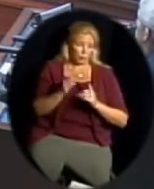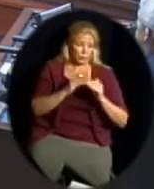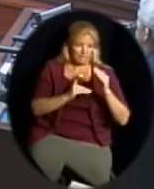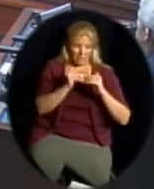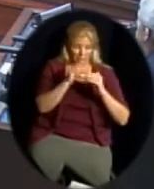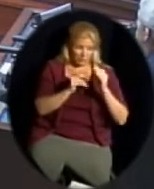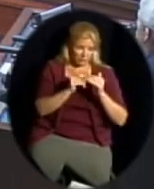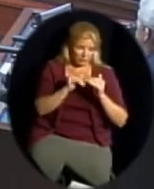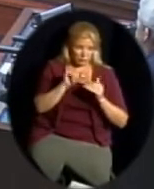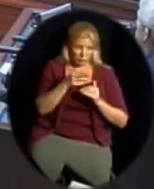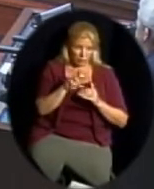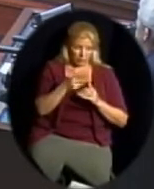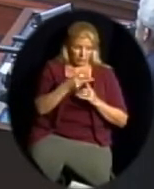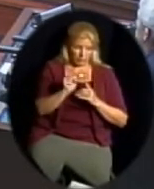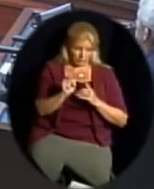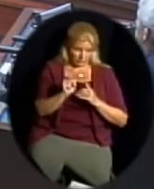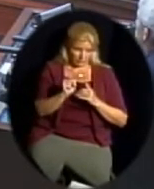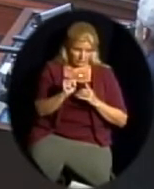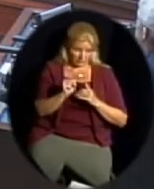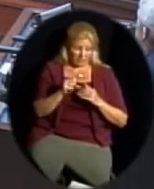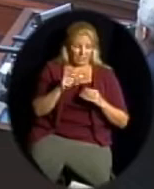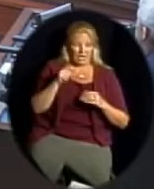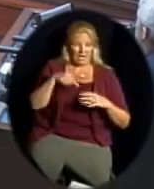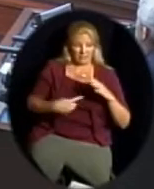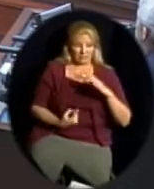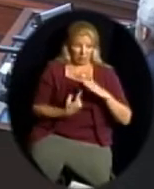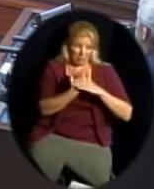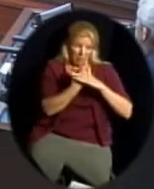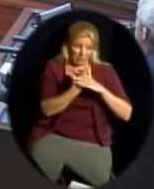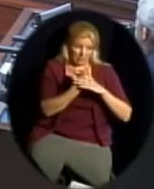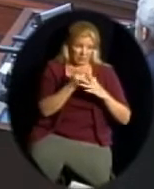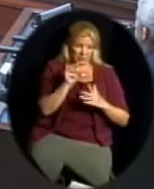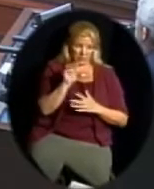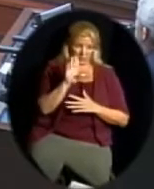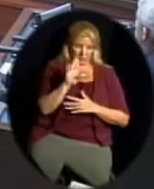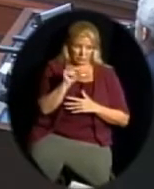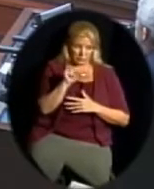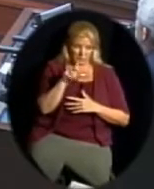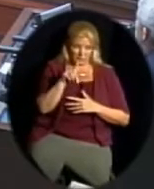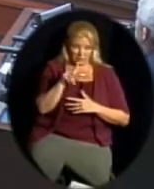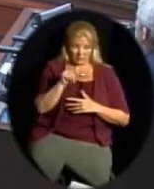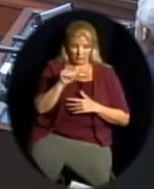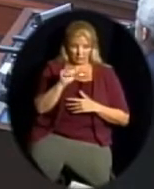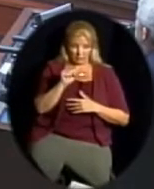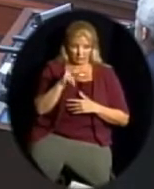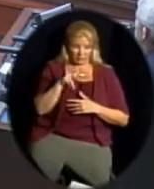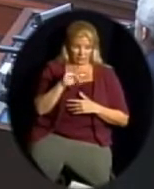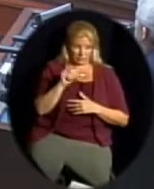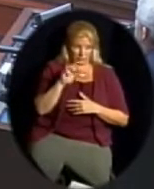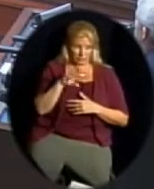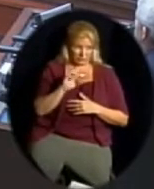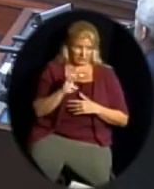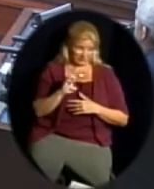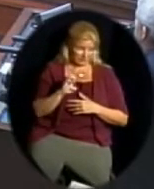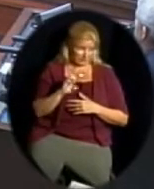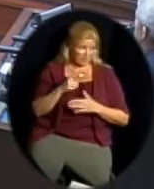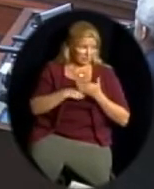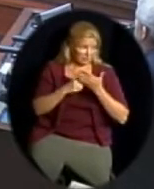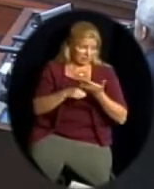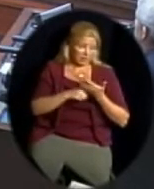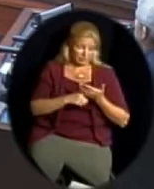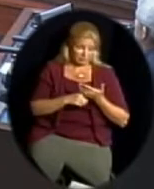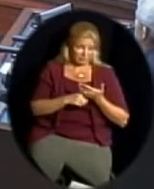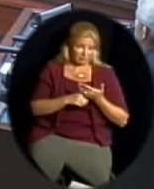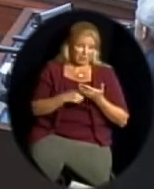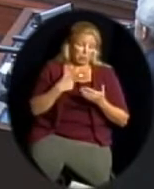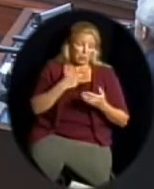that has surfaced in the bond task force discussion, and we could take care of some of that out of this planning. Wouldn't take care of